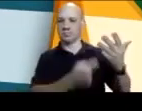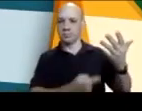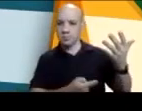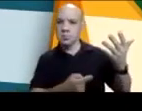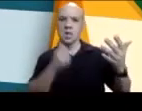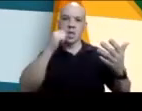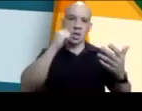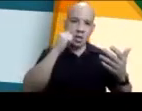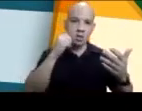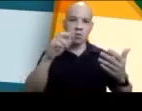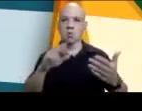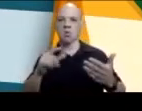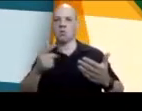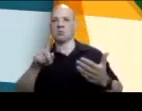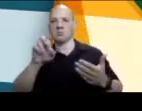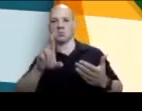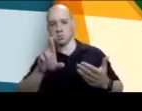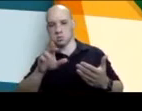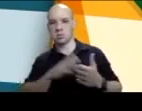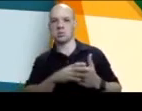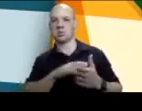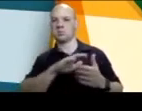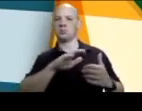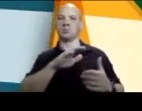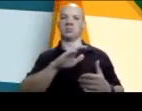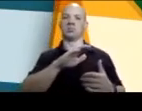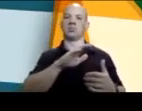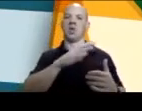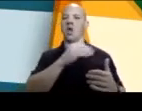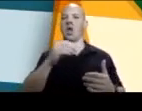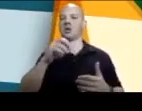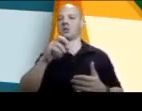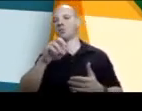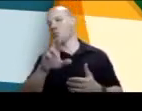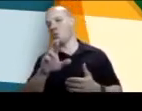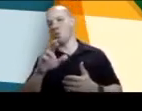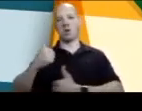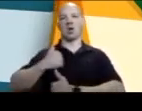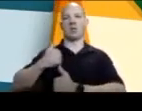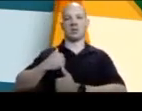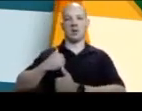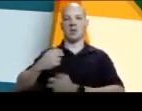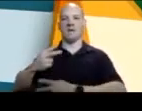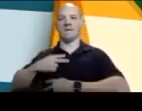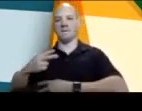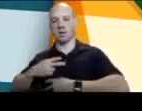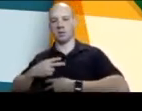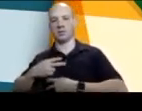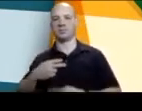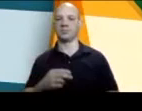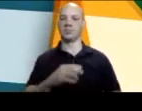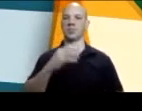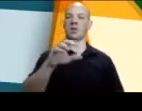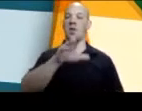gender, and or military veteran classifications: African American, Asian American, Hispanic